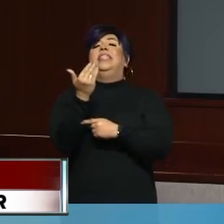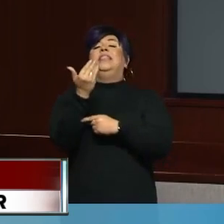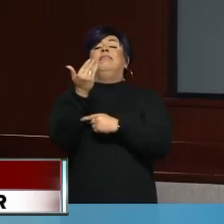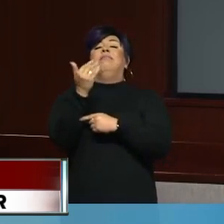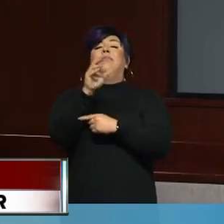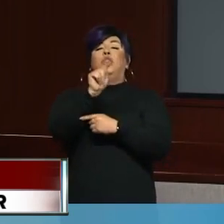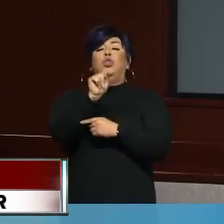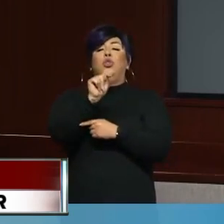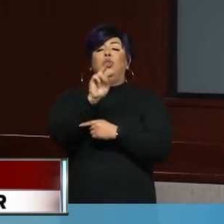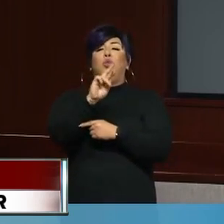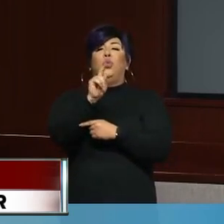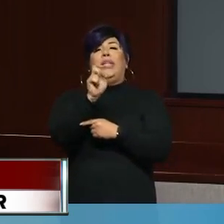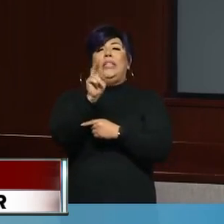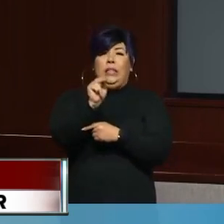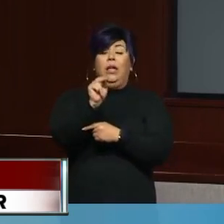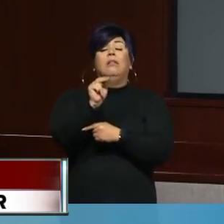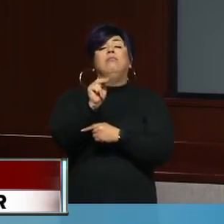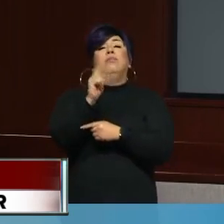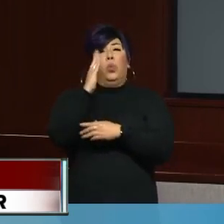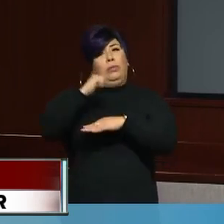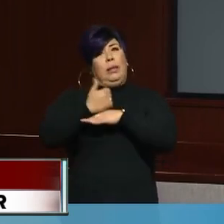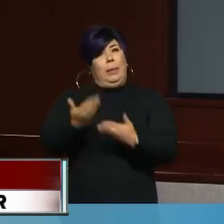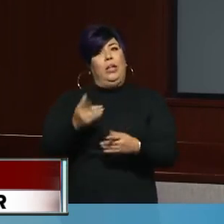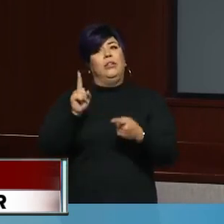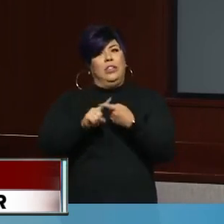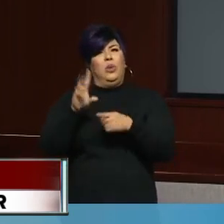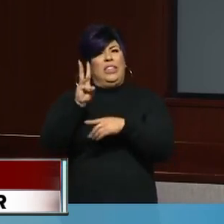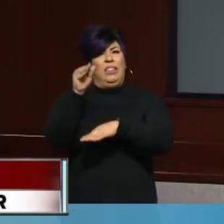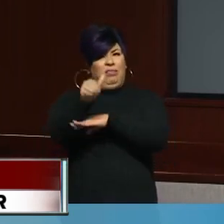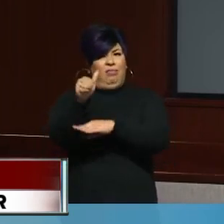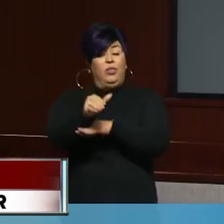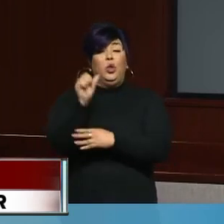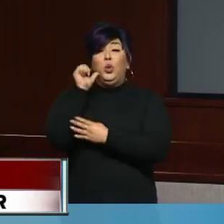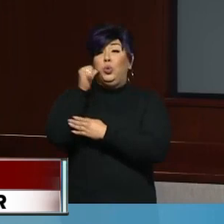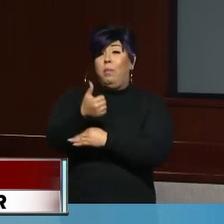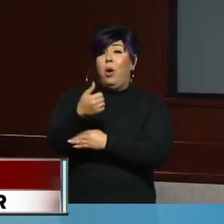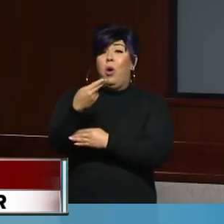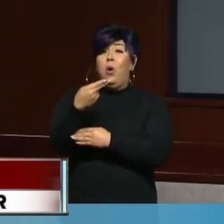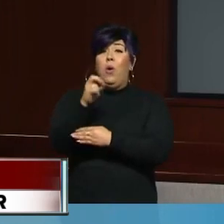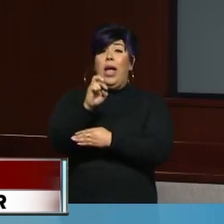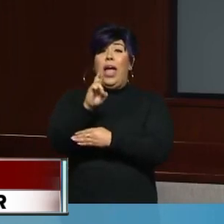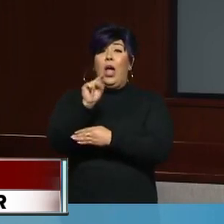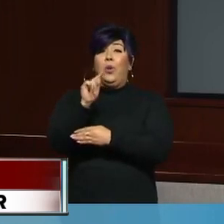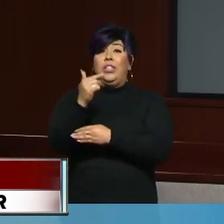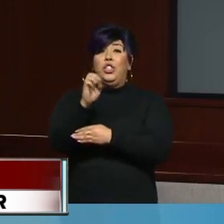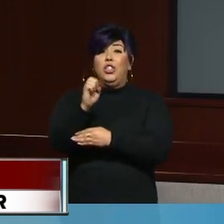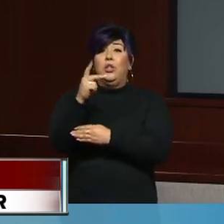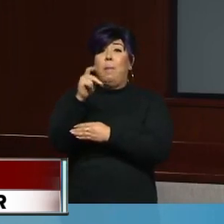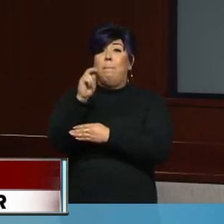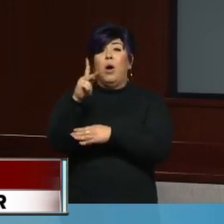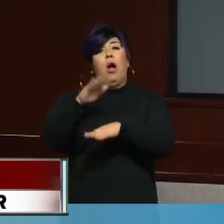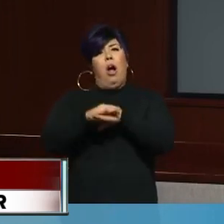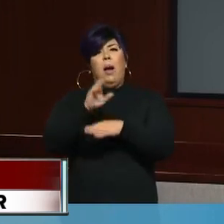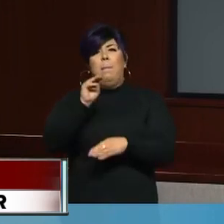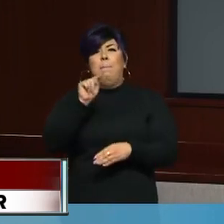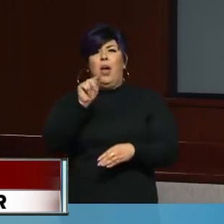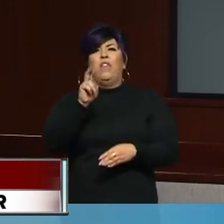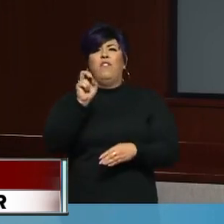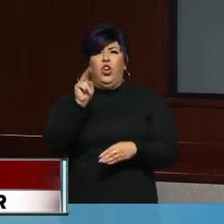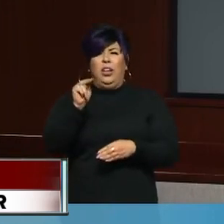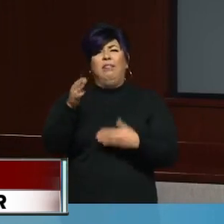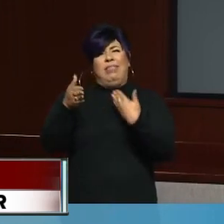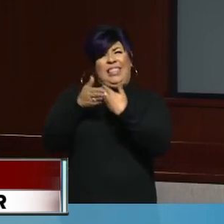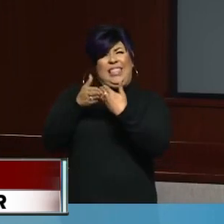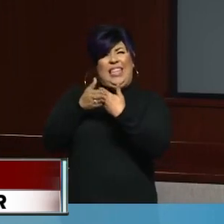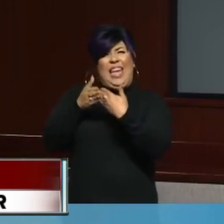it's here until 6 p.m. Tomorrow, it will be at Heritage Park, and that's on Mount Vernon Avenue, right next